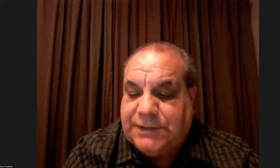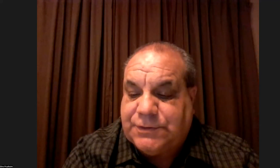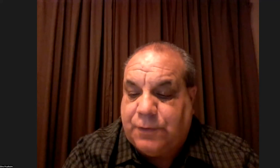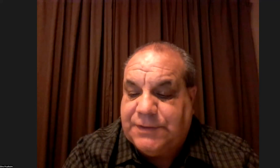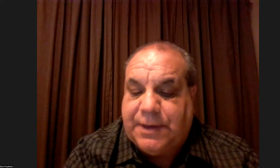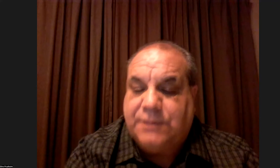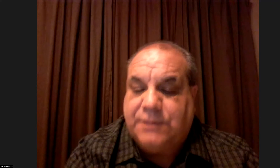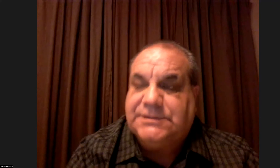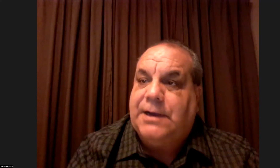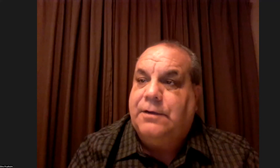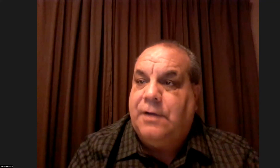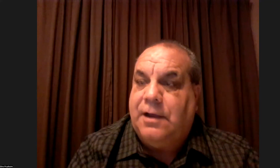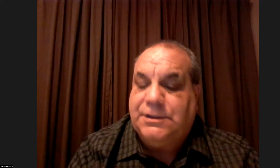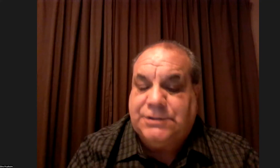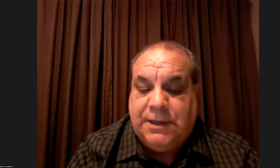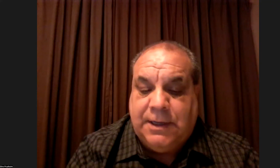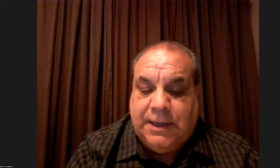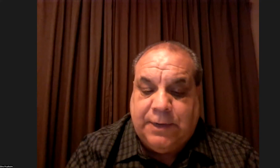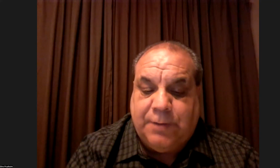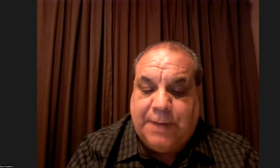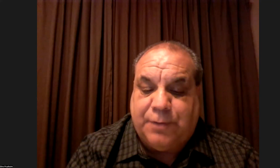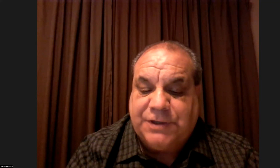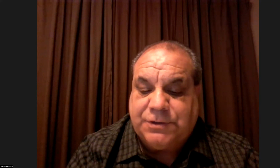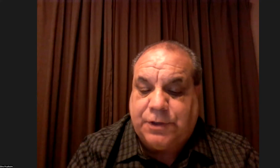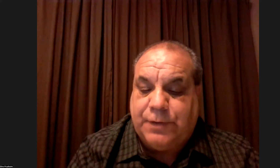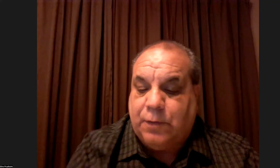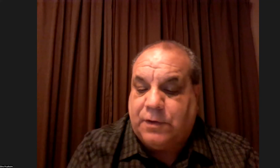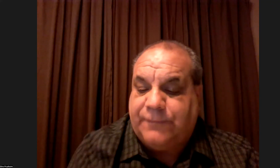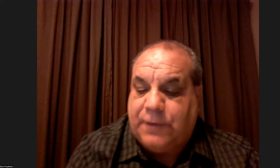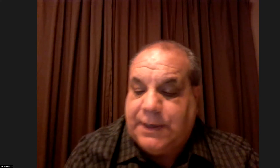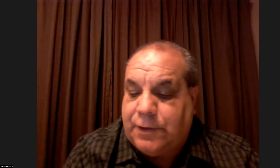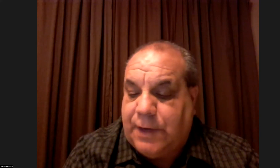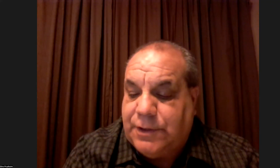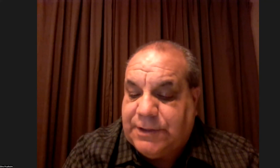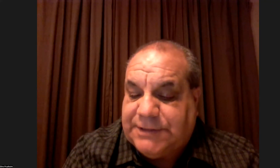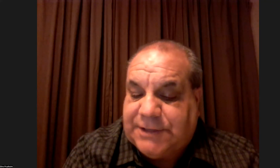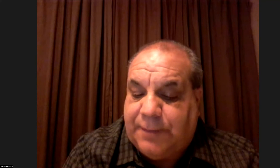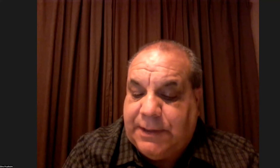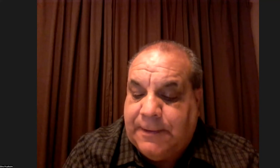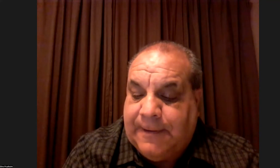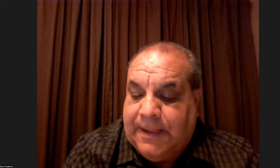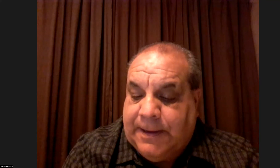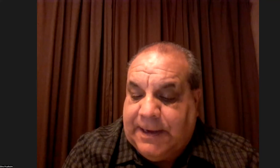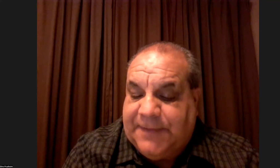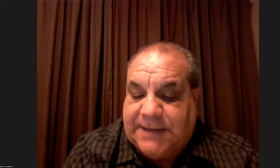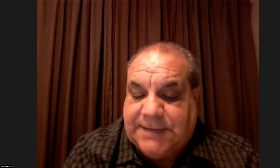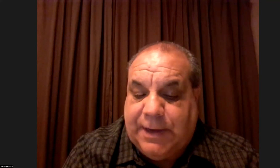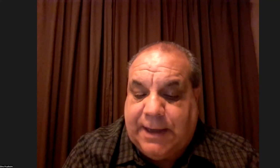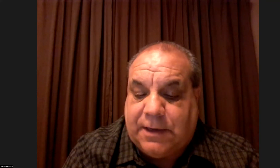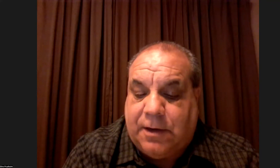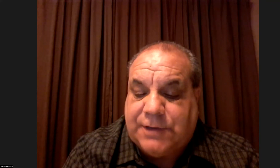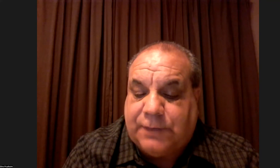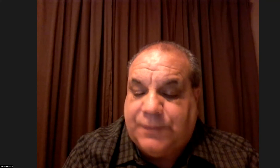fundraiser, I stored these barrels in my garage. Now, in my professional career, I worked for an underground utilities company. And at that time, we